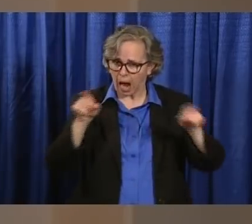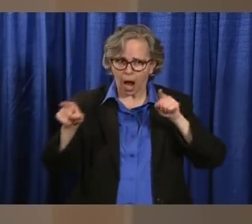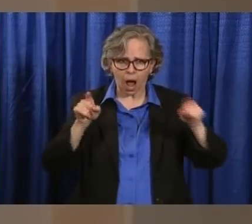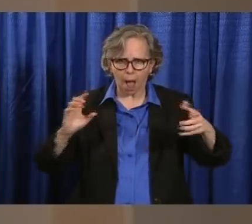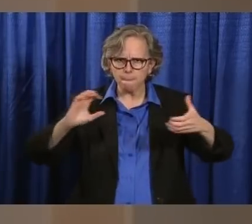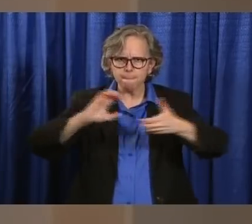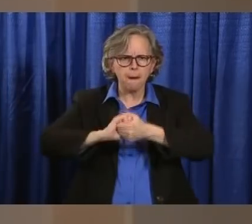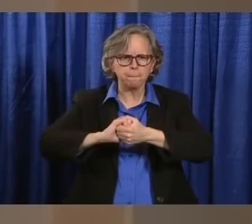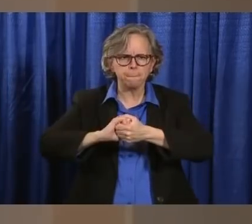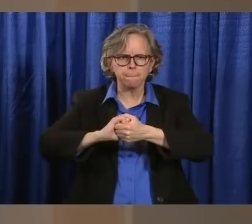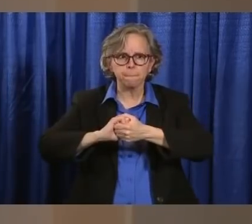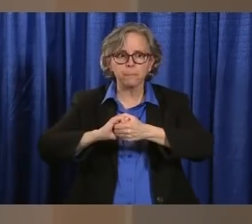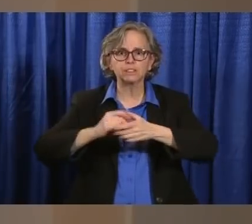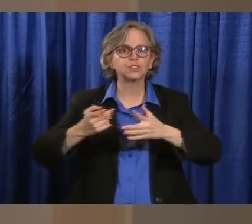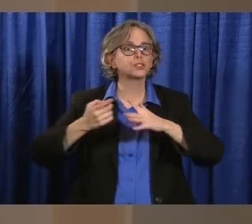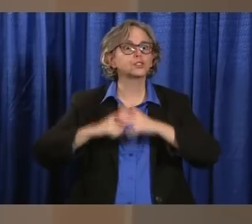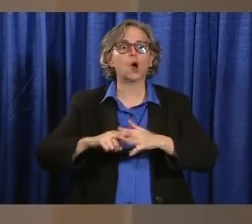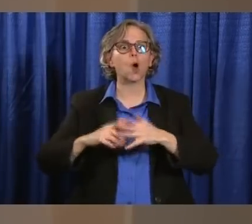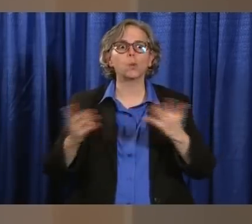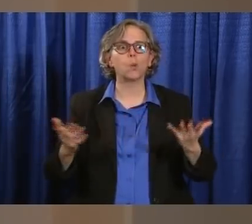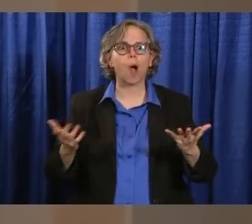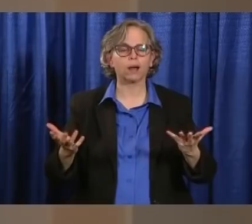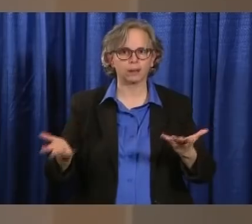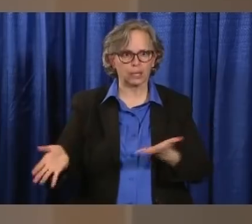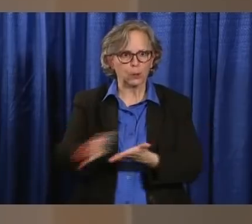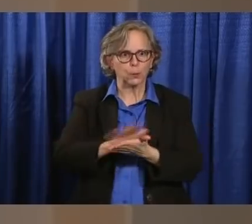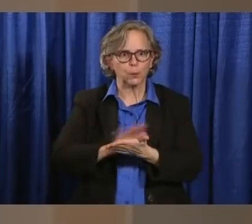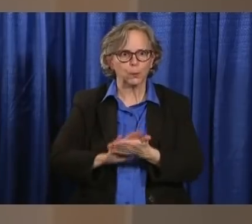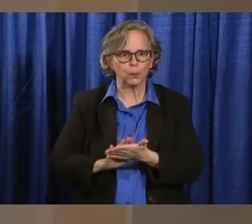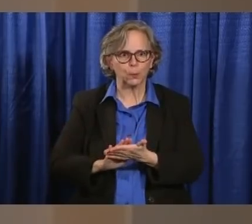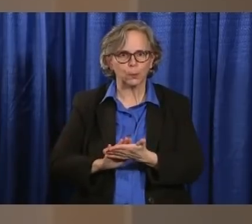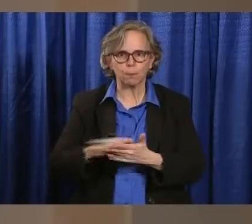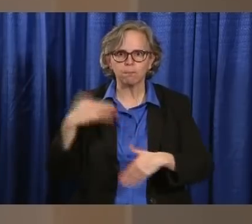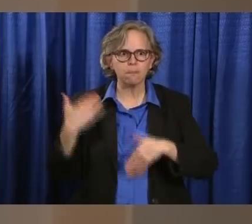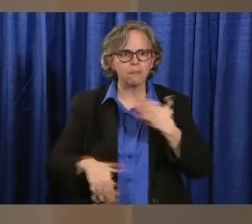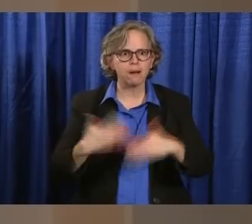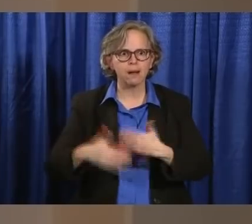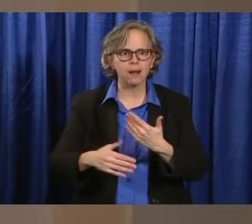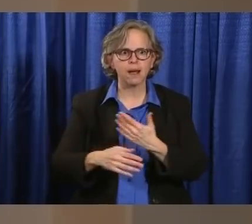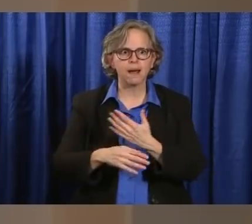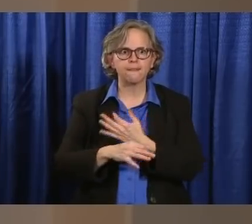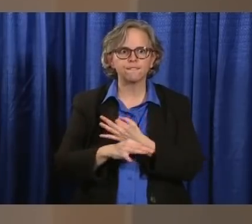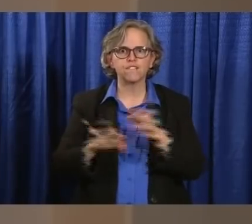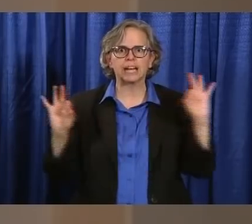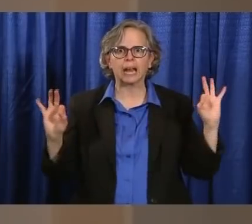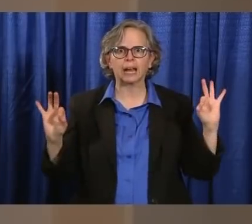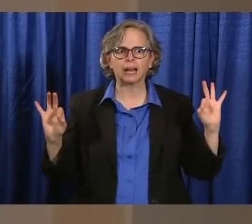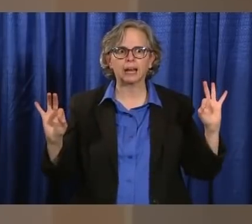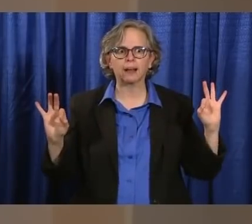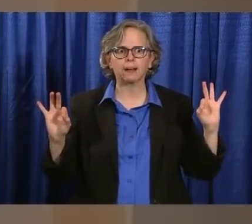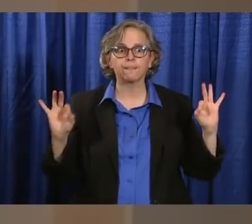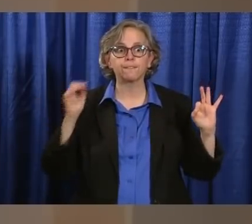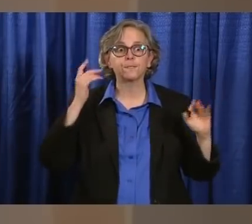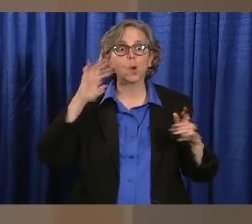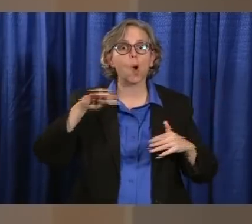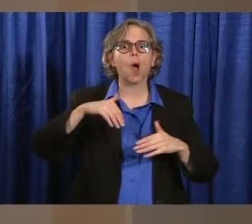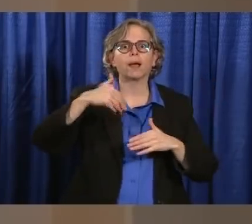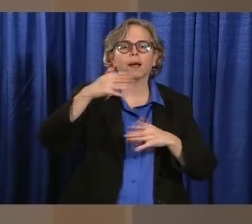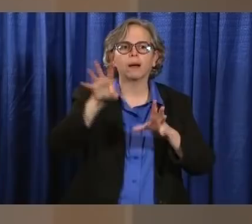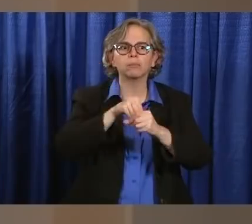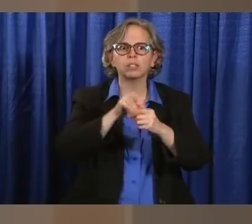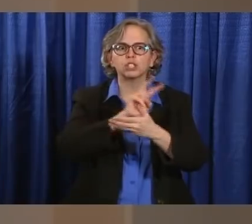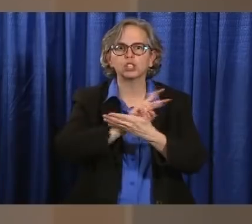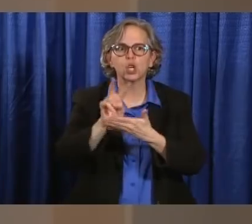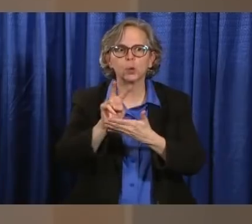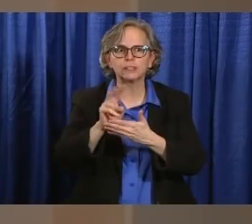those, hospitals, nursing homes, first responders, free for all of their masks for the next 2 weeks. We want you to get those in there. We need to get the